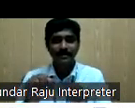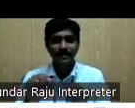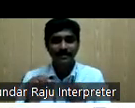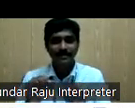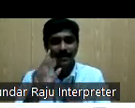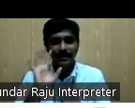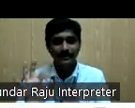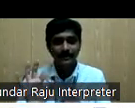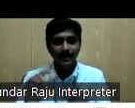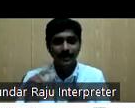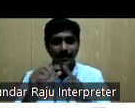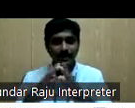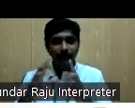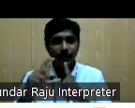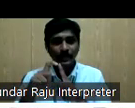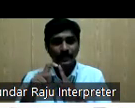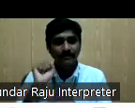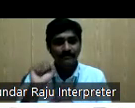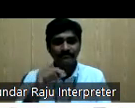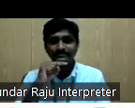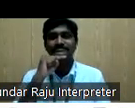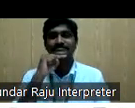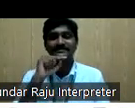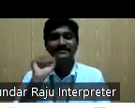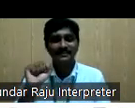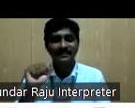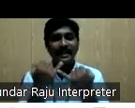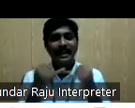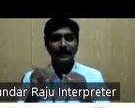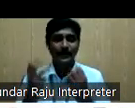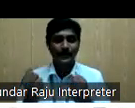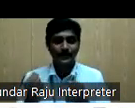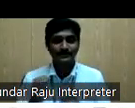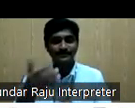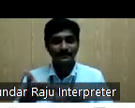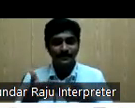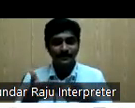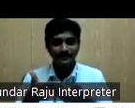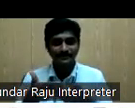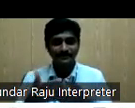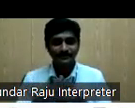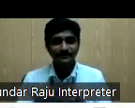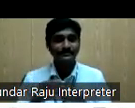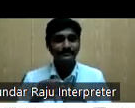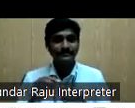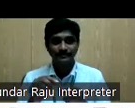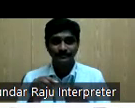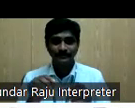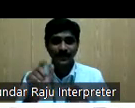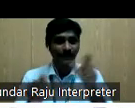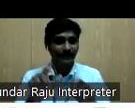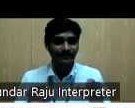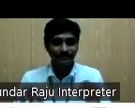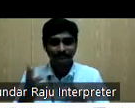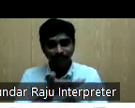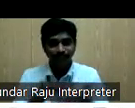that PWDs live a life of dignity and independence. I welcome Ms. Dio to the panel discussion.